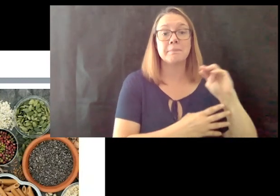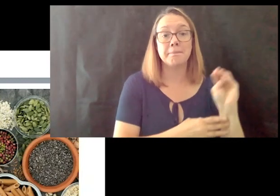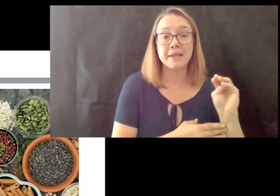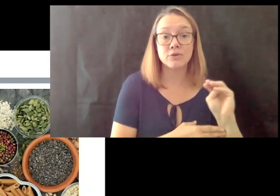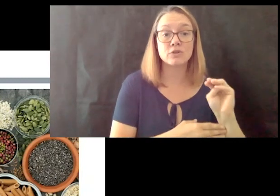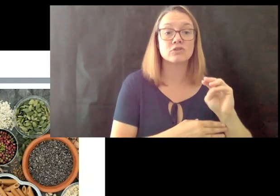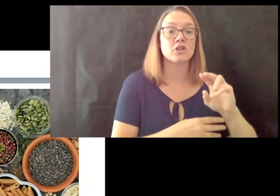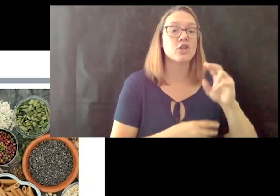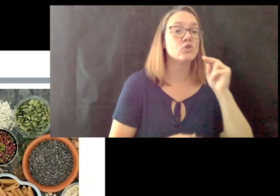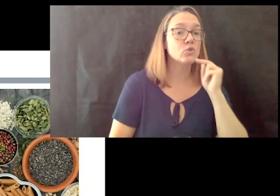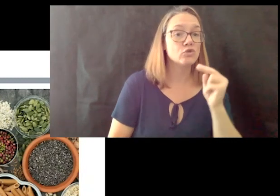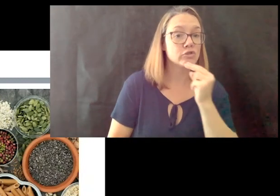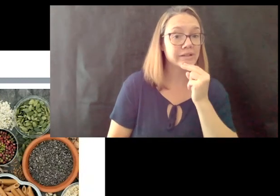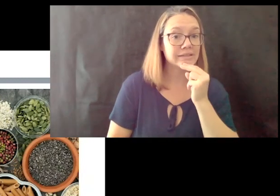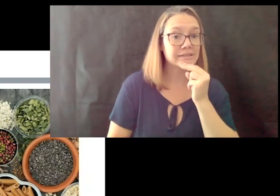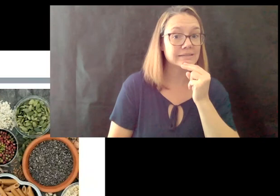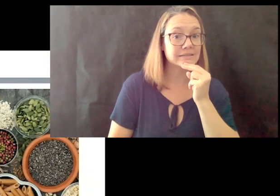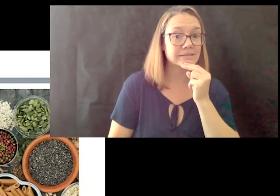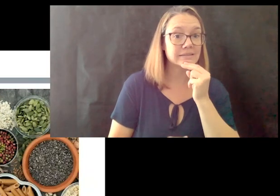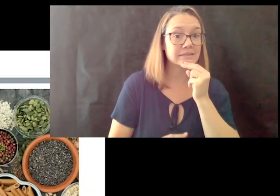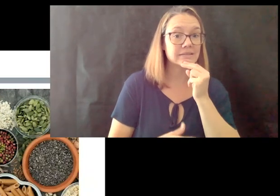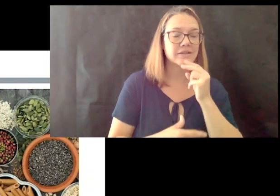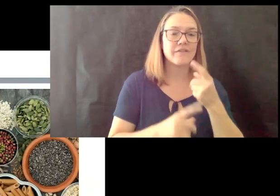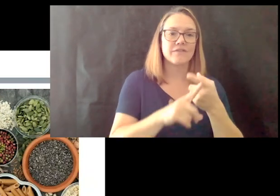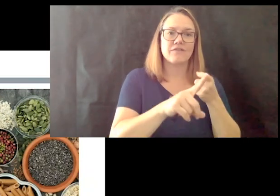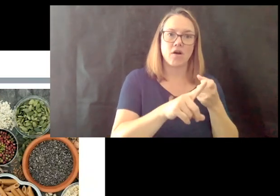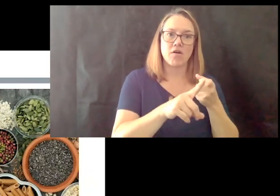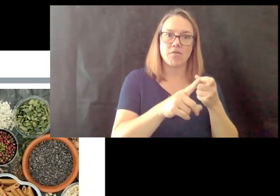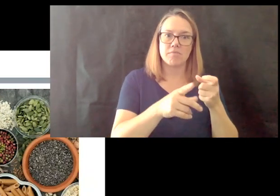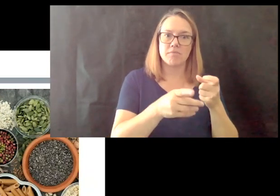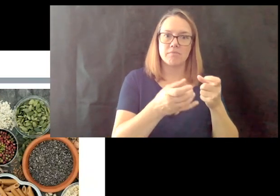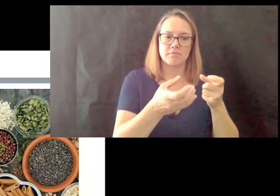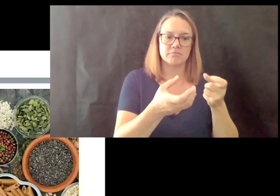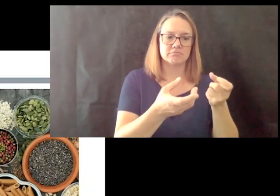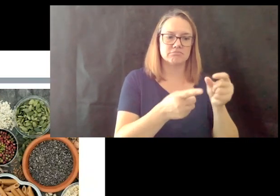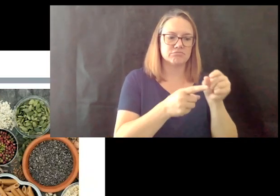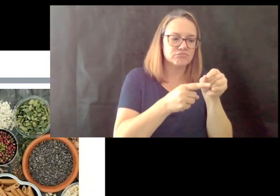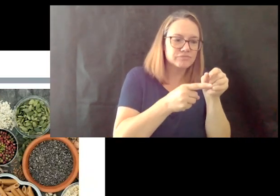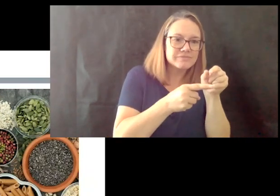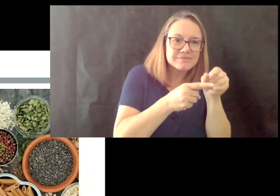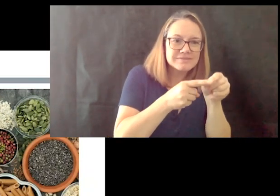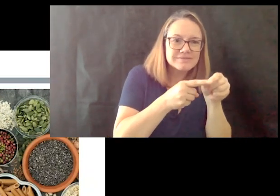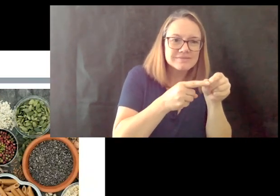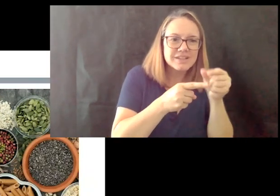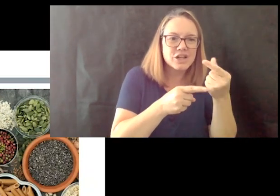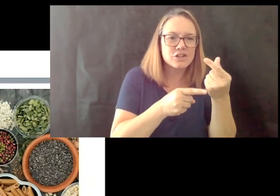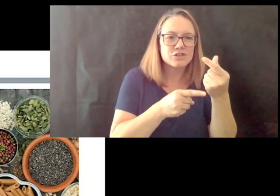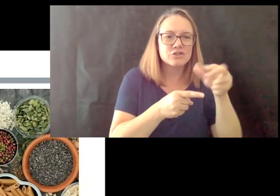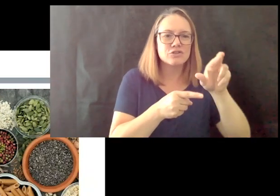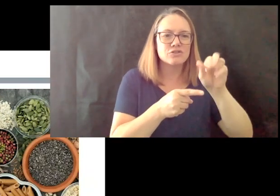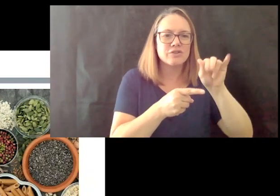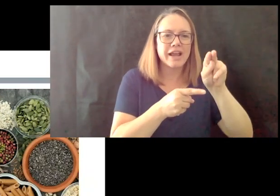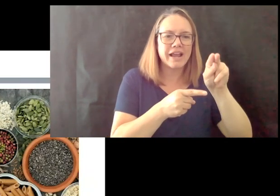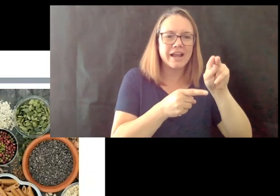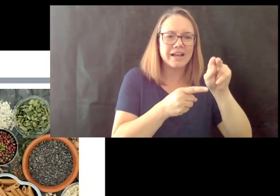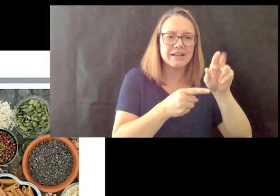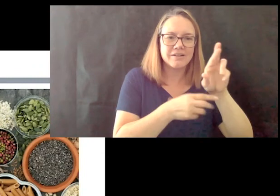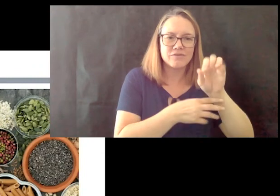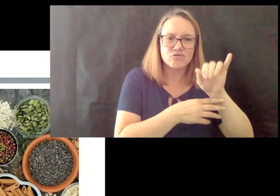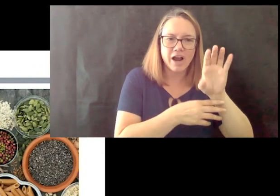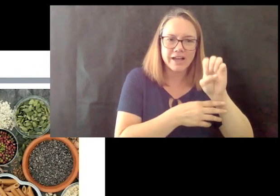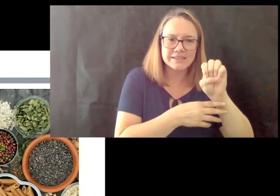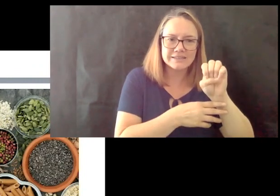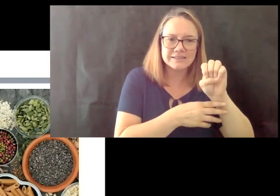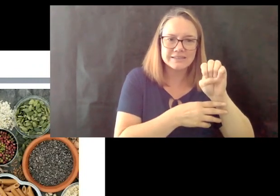vitamins, minerals, and nutrients that are on the outside of the grain of rice, and which is removed during part of the